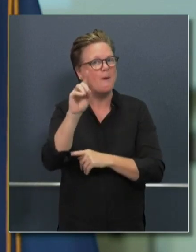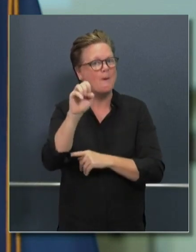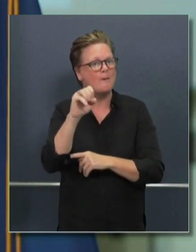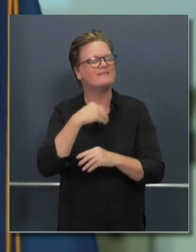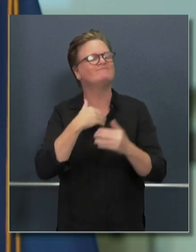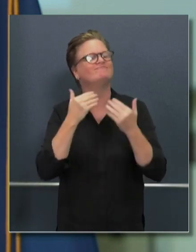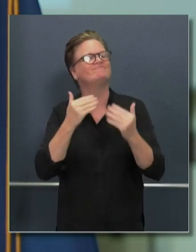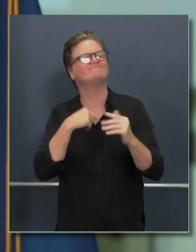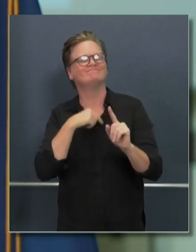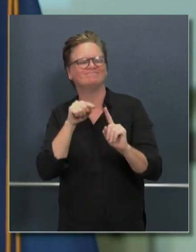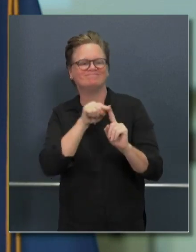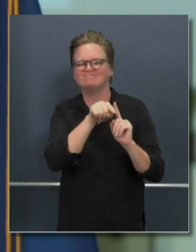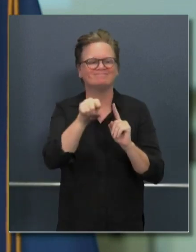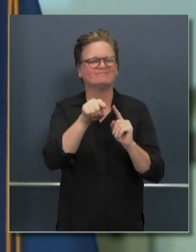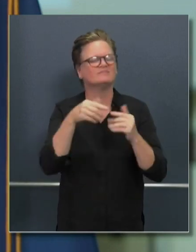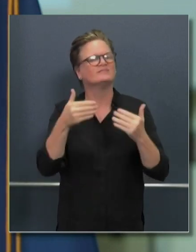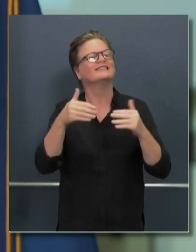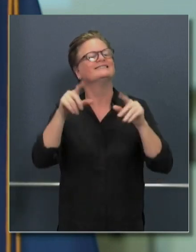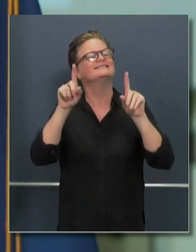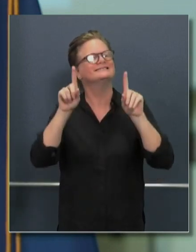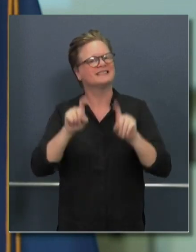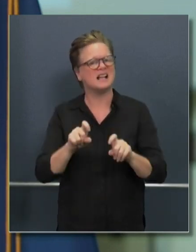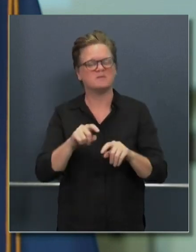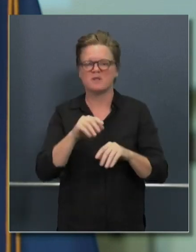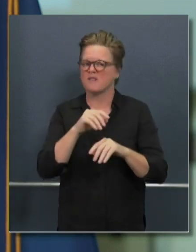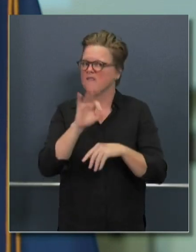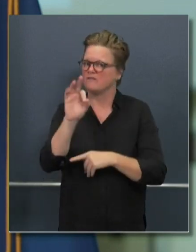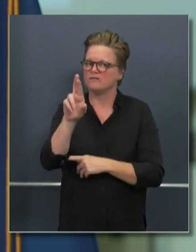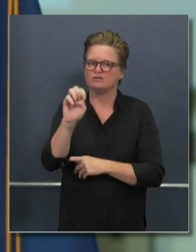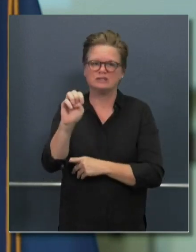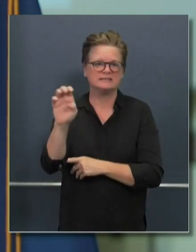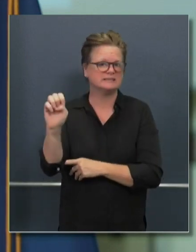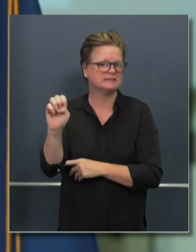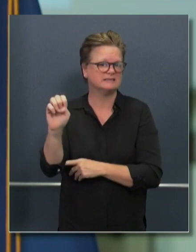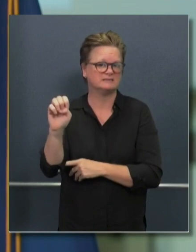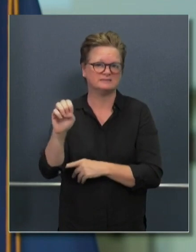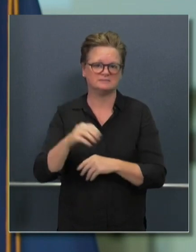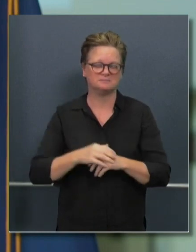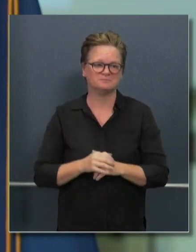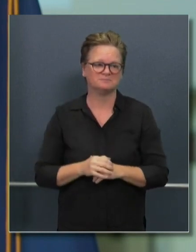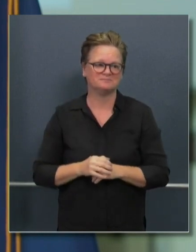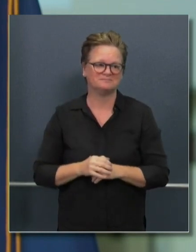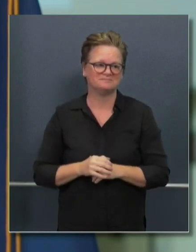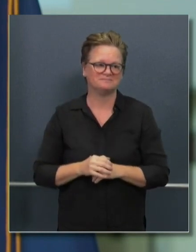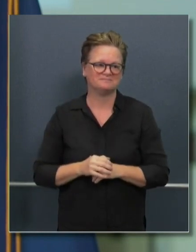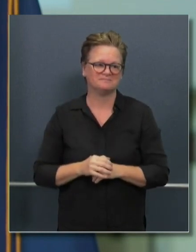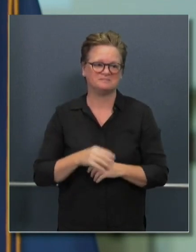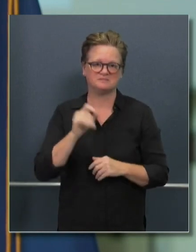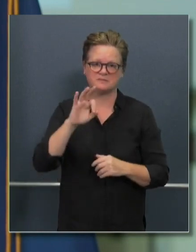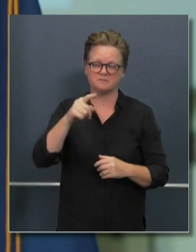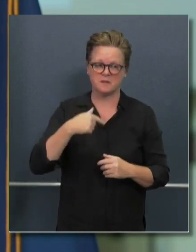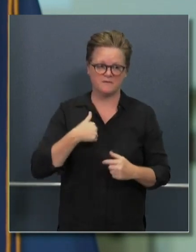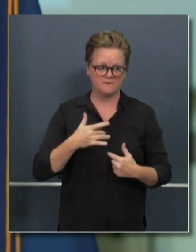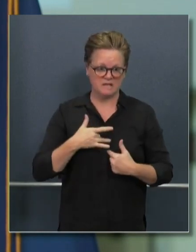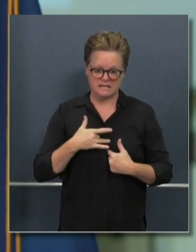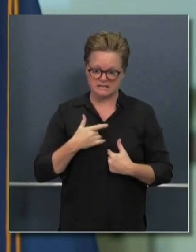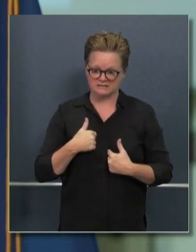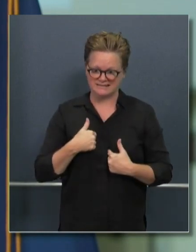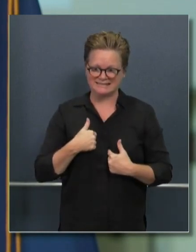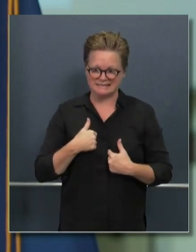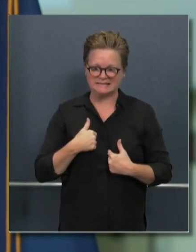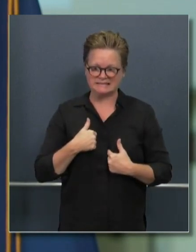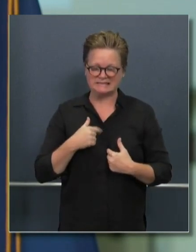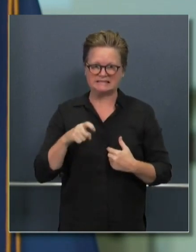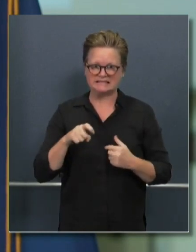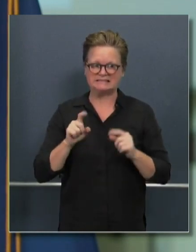testing prompt, and then type in that information if you feel you need to be tested, you feel that it's appropriate, particularly those